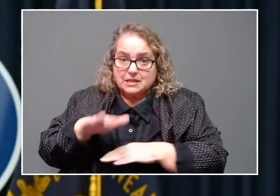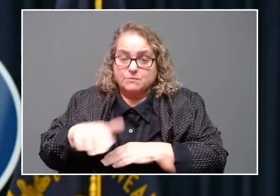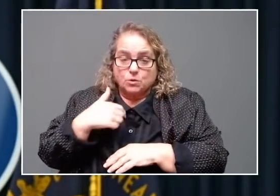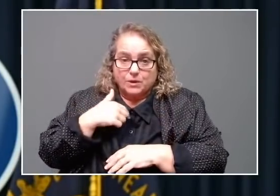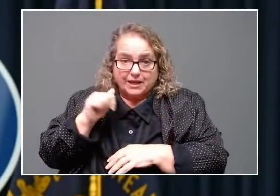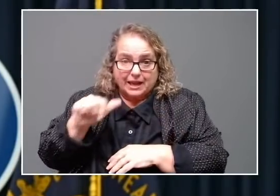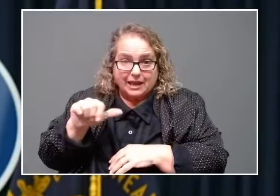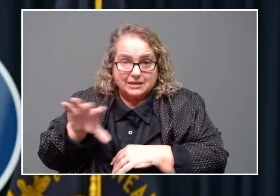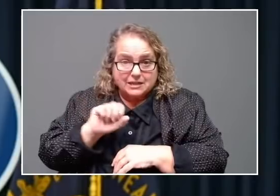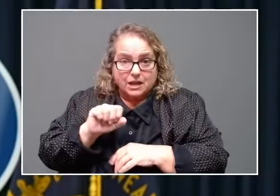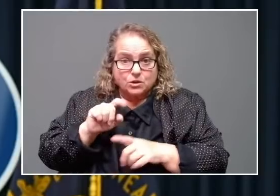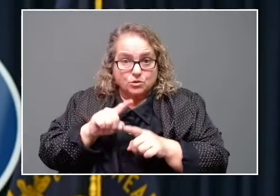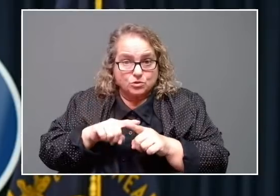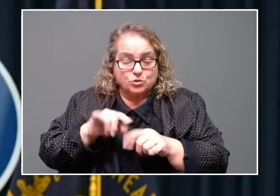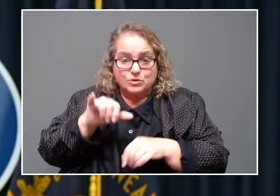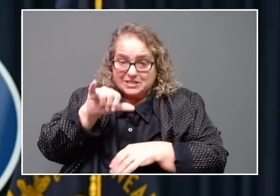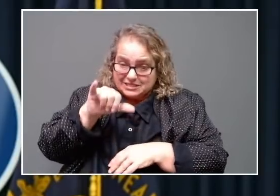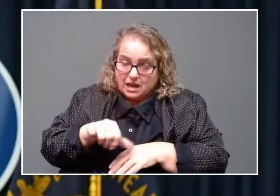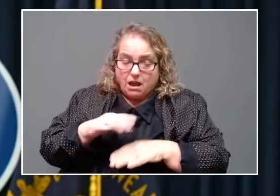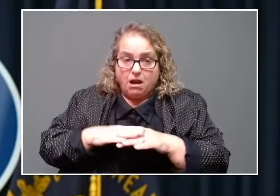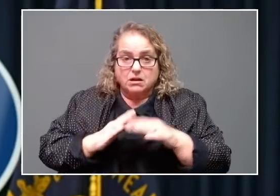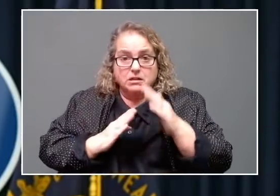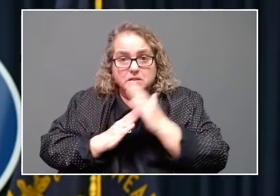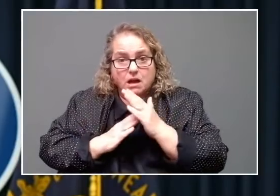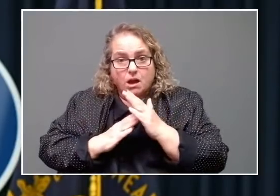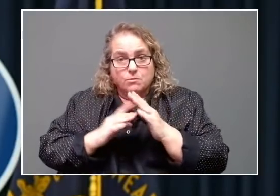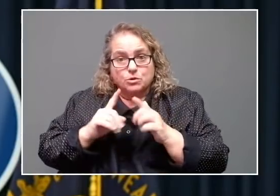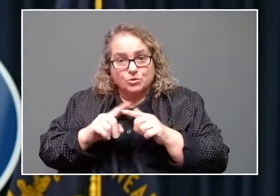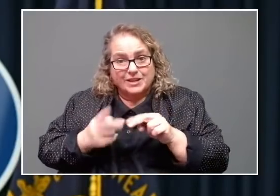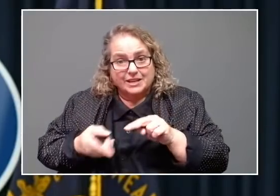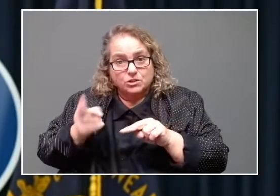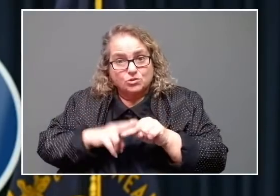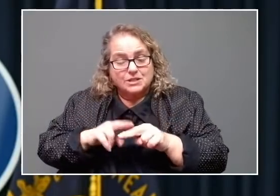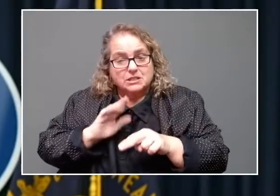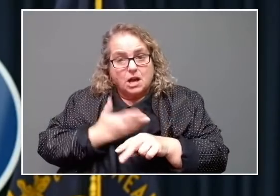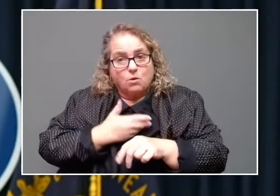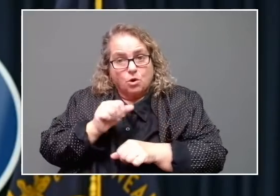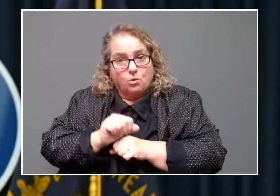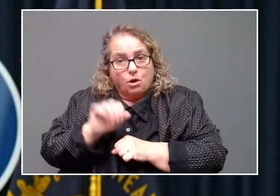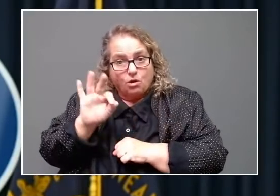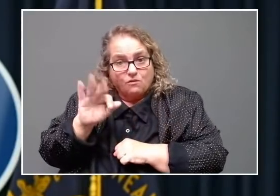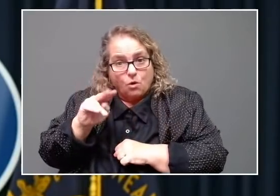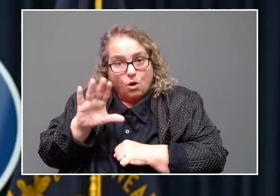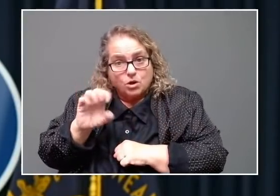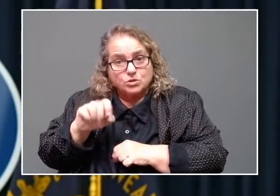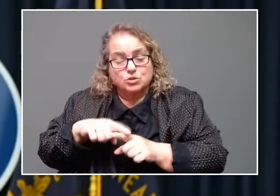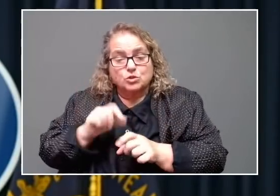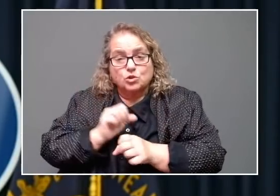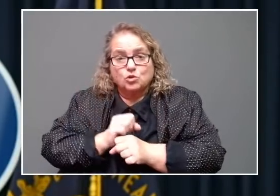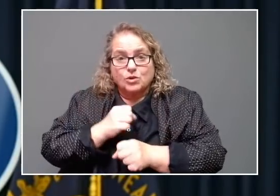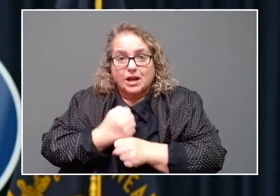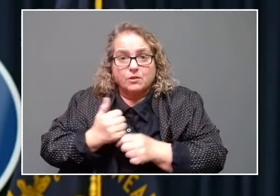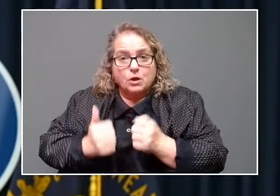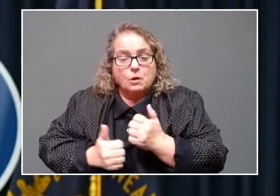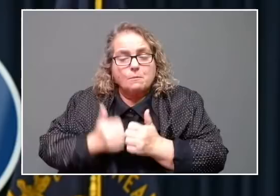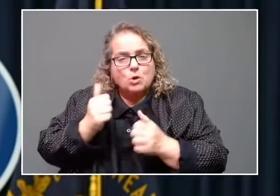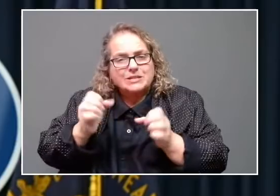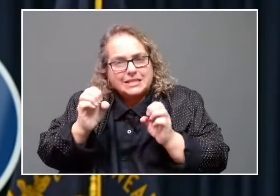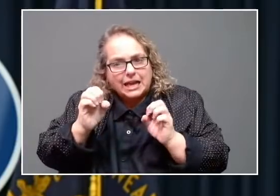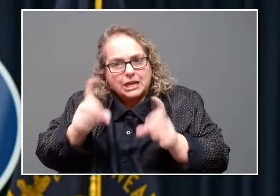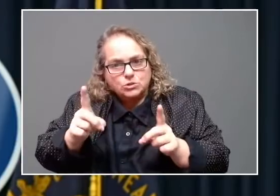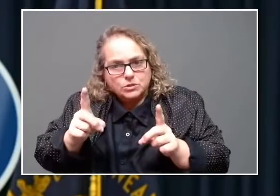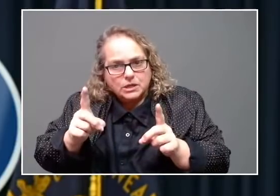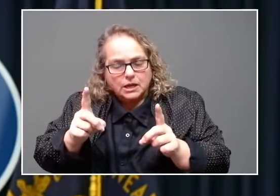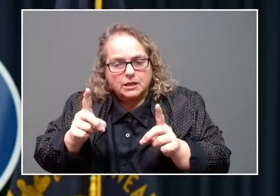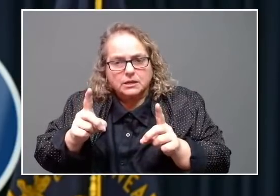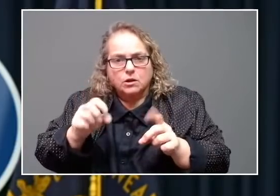to remain on top, to increase our workforce, to create the most educated